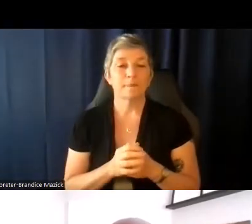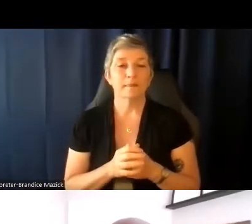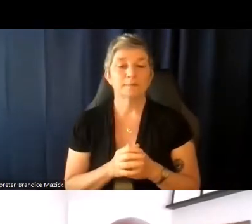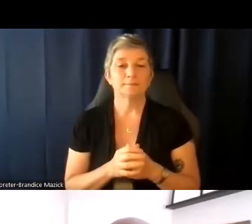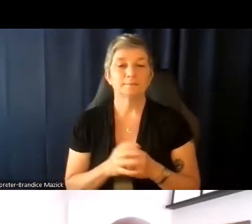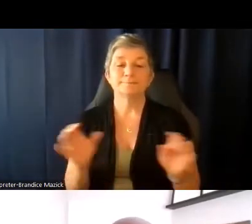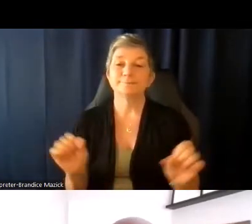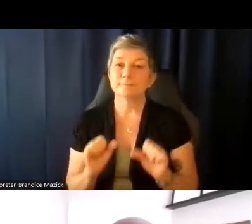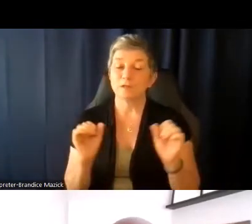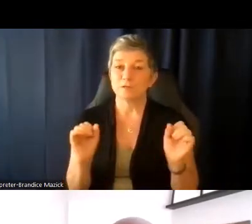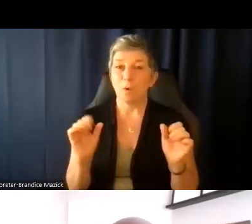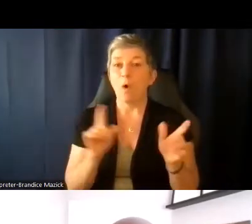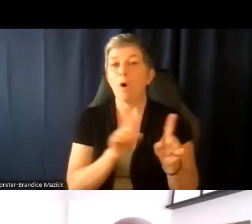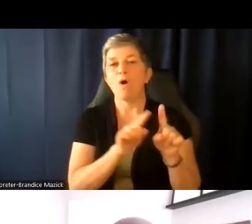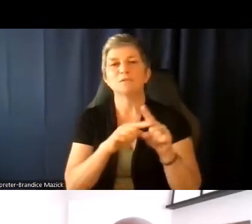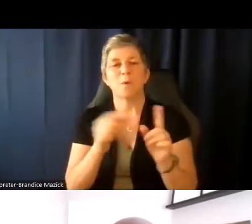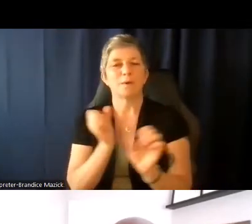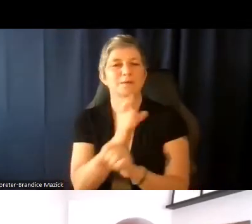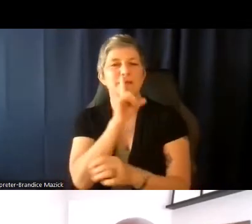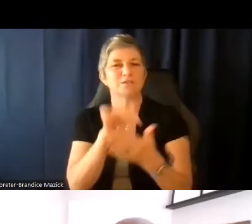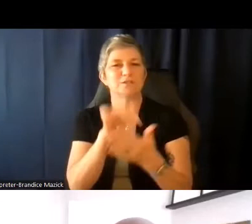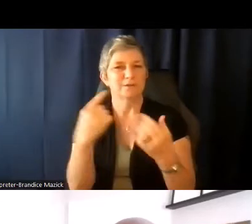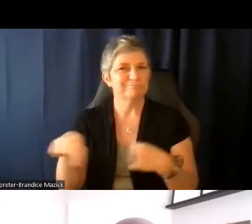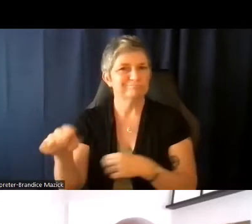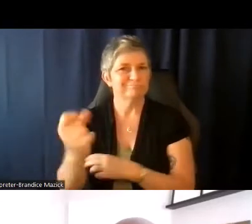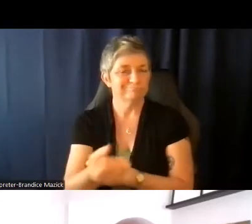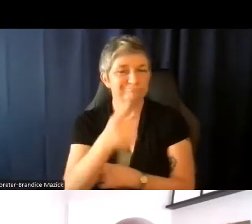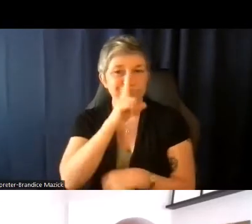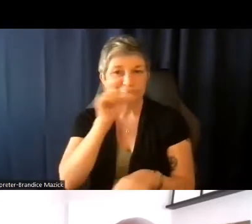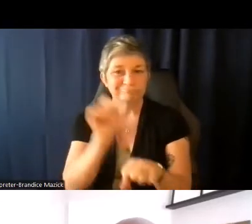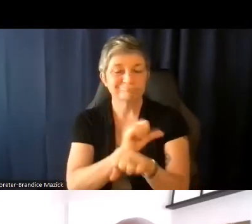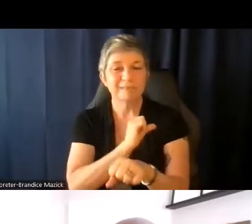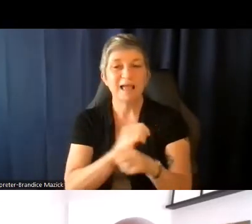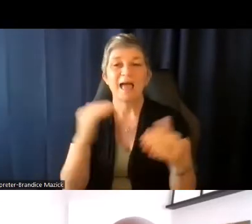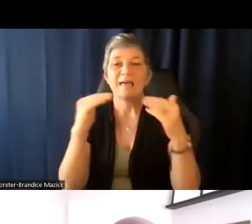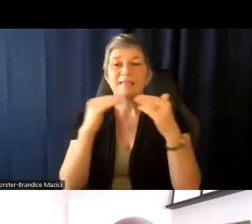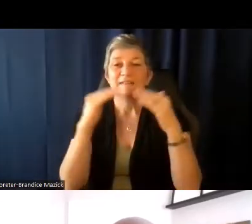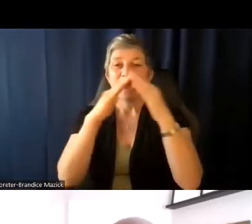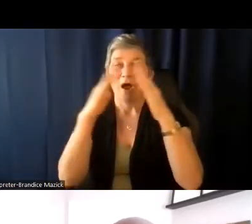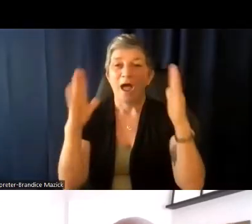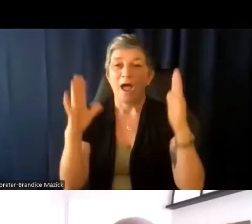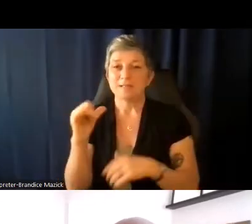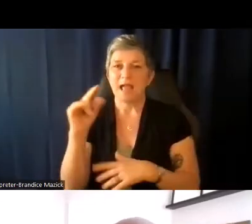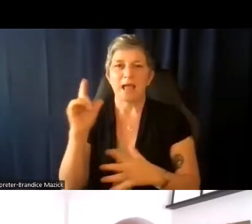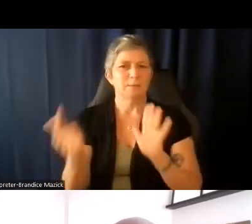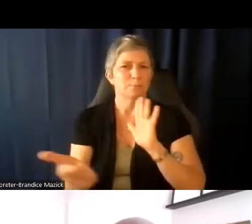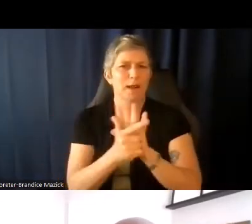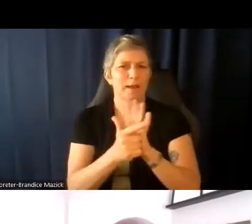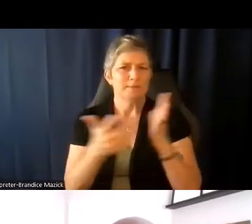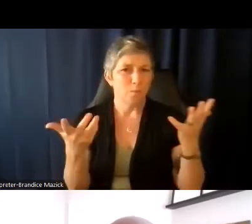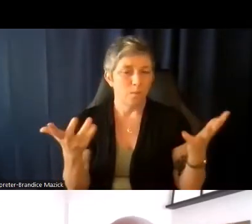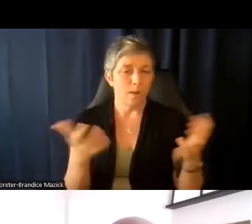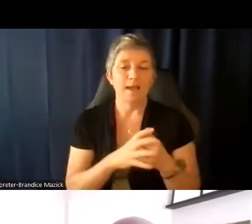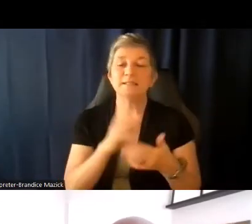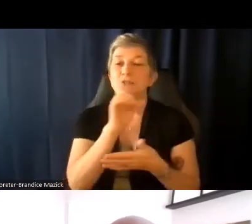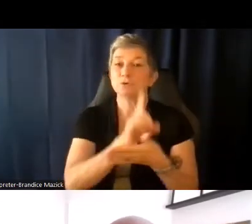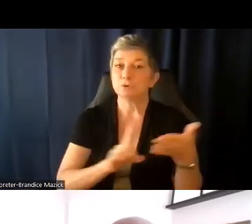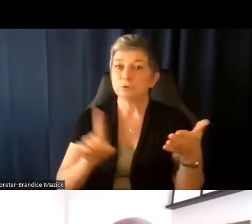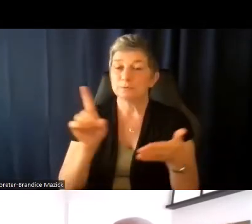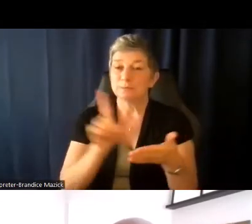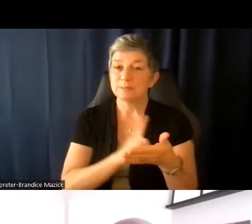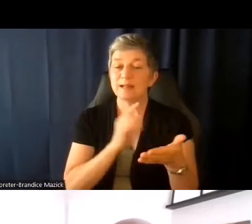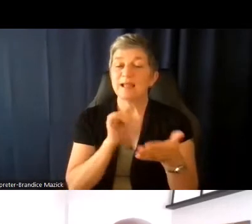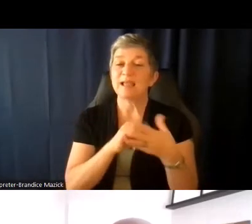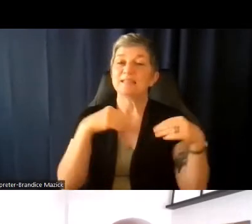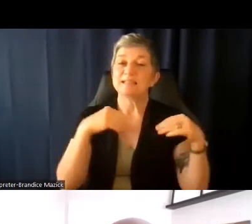So first, I also want to make sure that we all understand exactly what the Fair Housing Act prohibits. And that is, it prohibits discrimination in the sale,